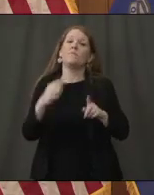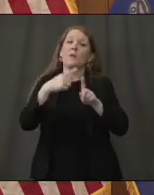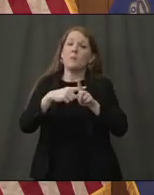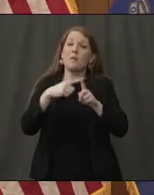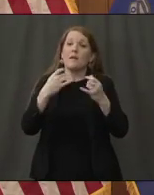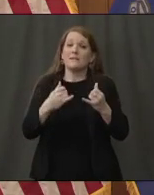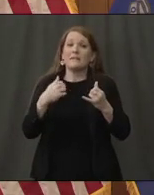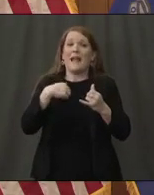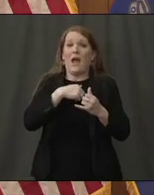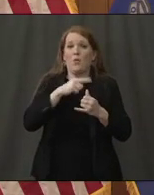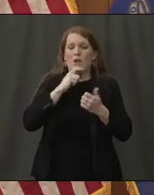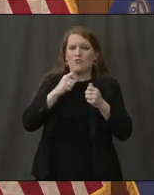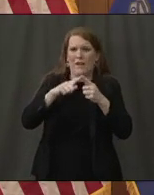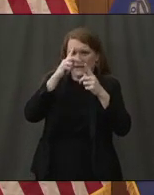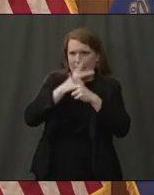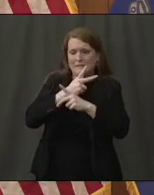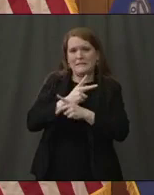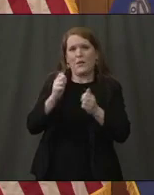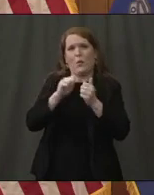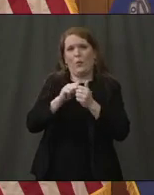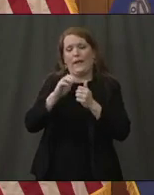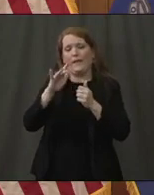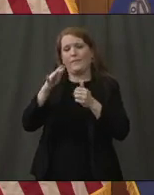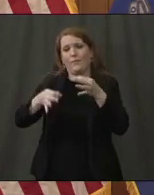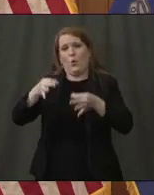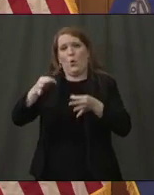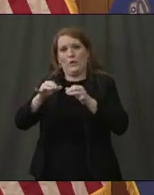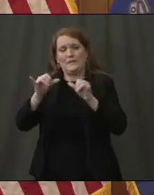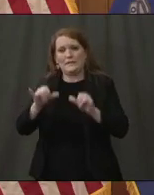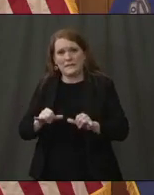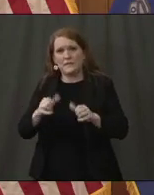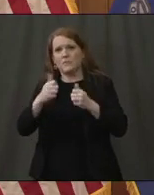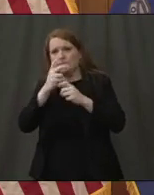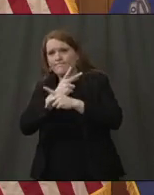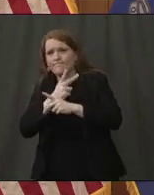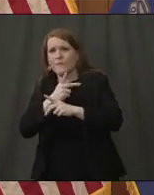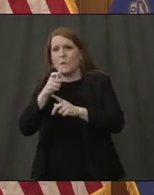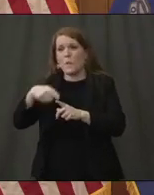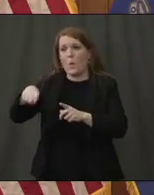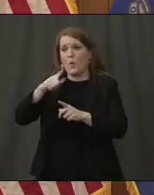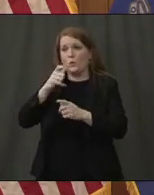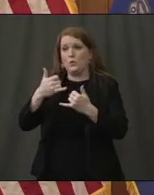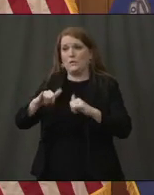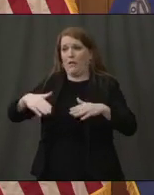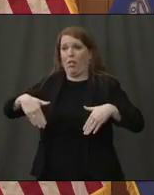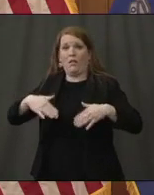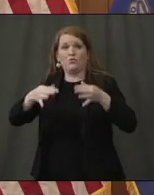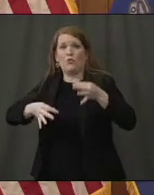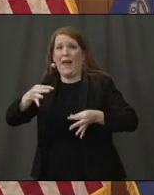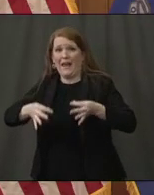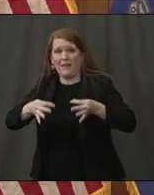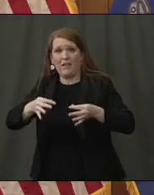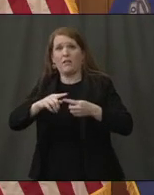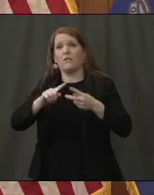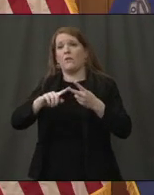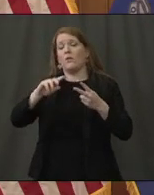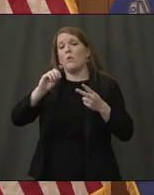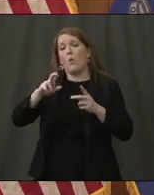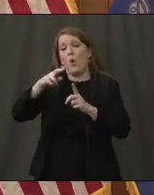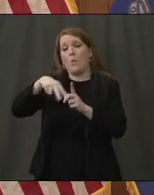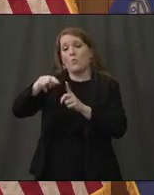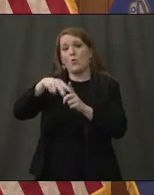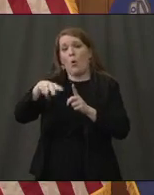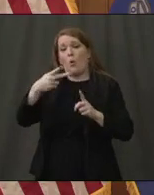pretrial population and sending information to the Board of Pardons and Parole for the review of candidates for compassionate and